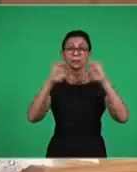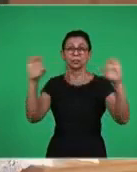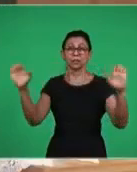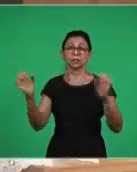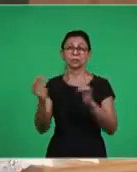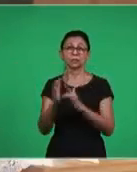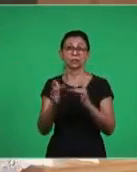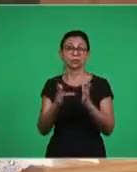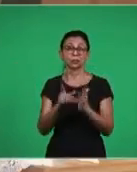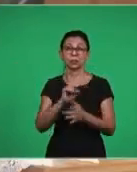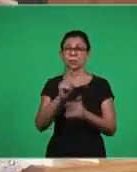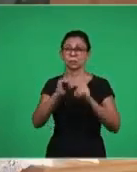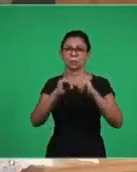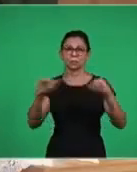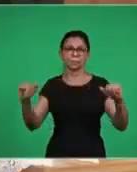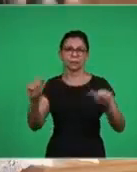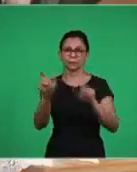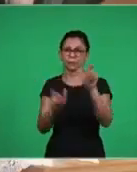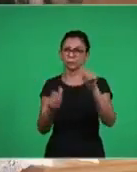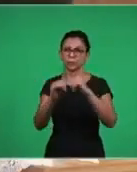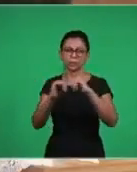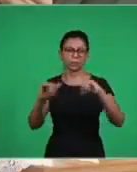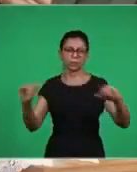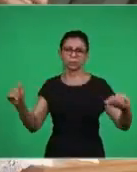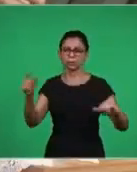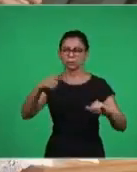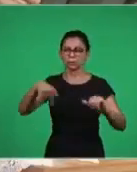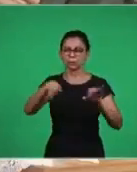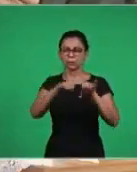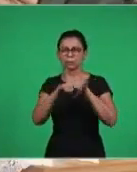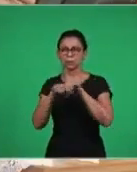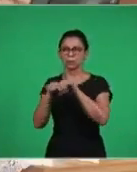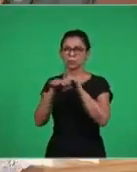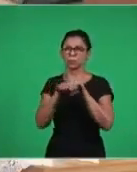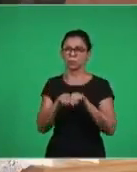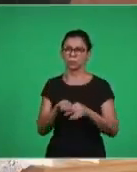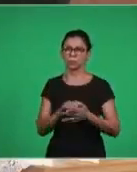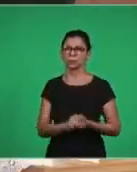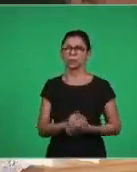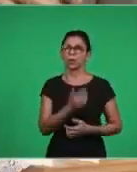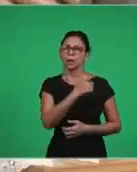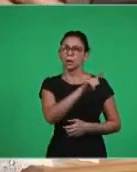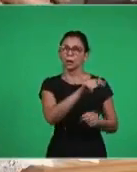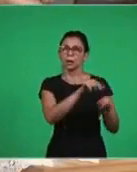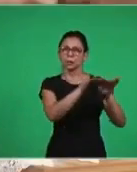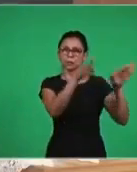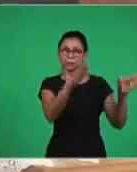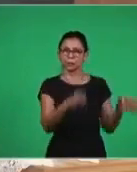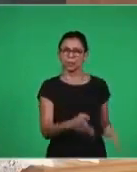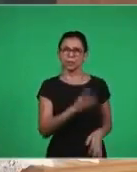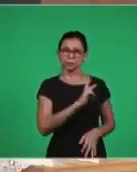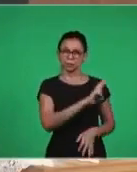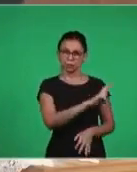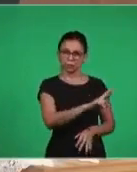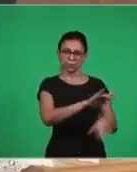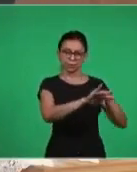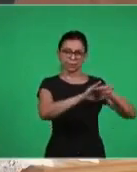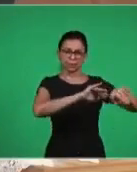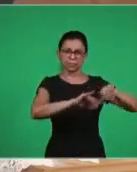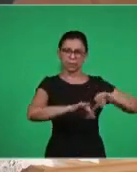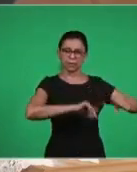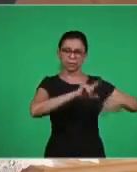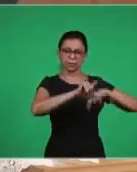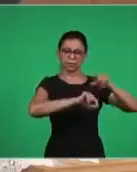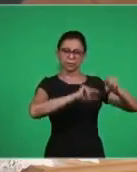gospel of Jesus does not choose a person of another. That supper chose a person of another. It was